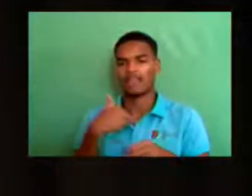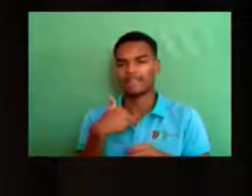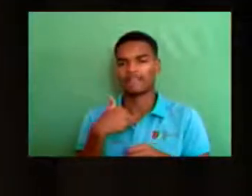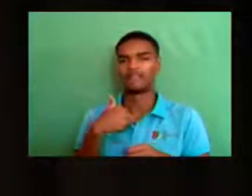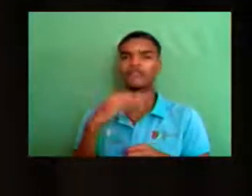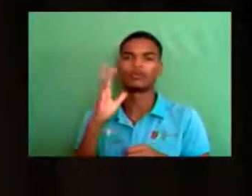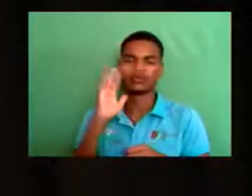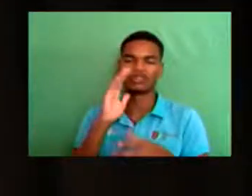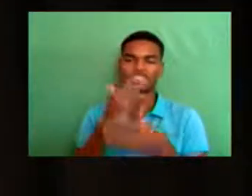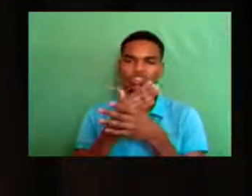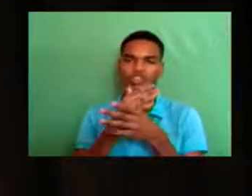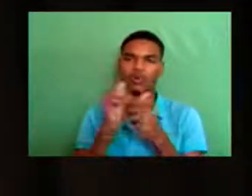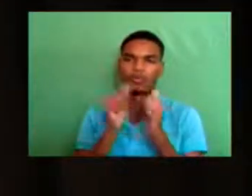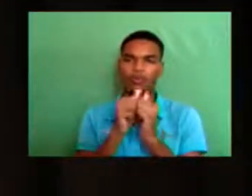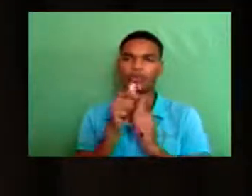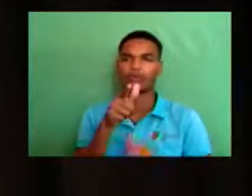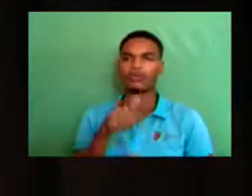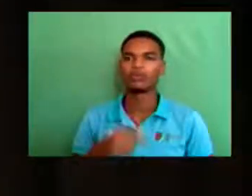with you.